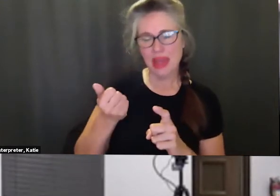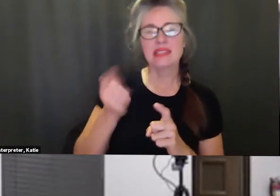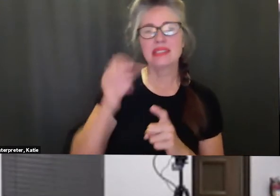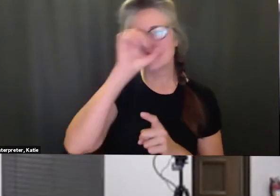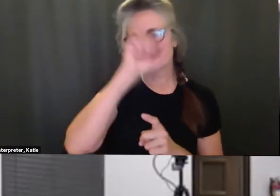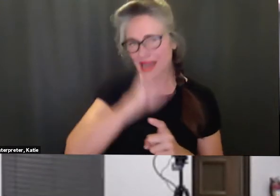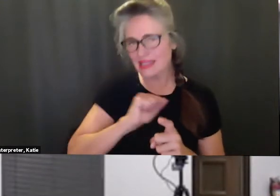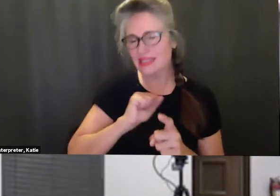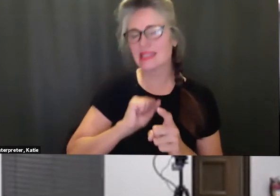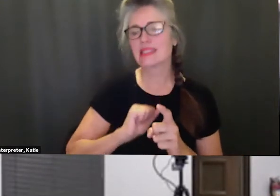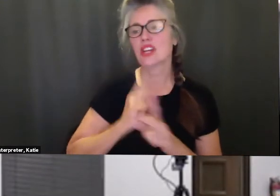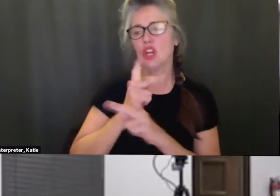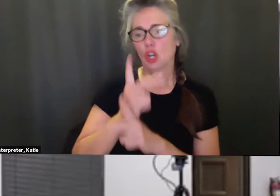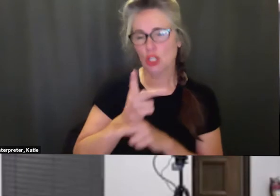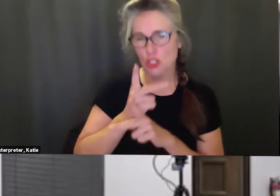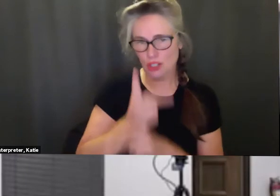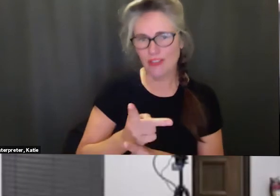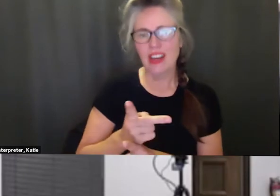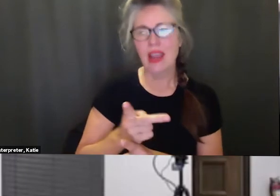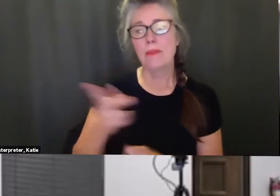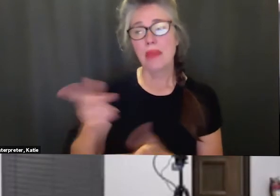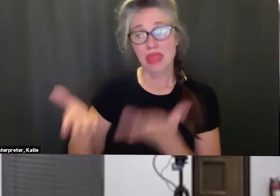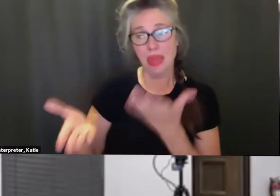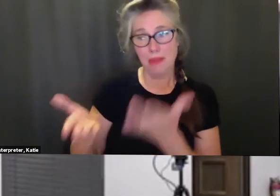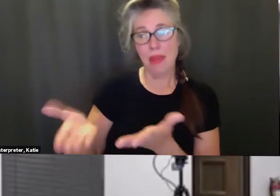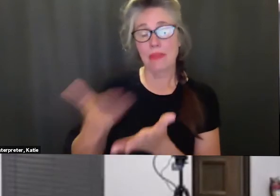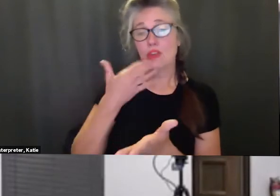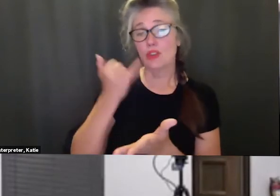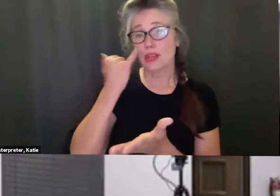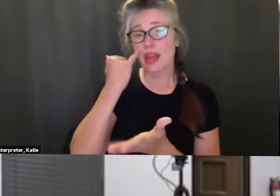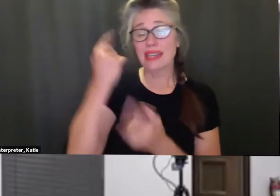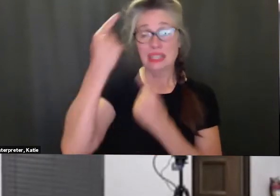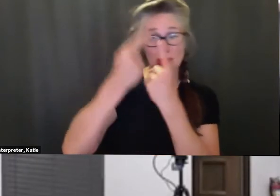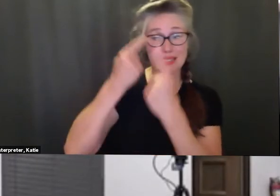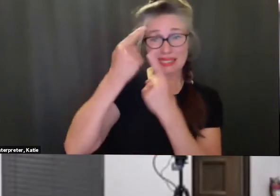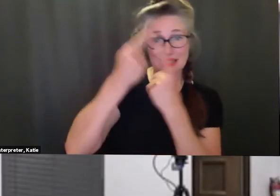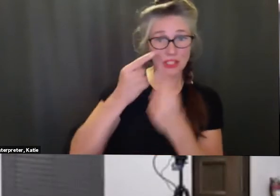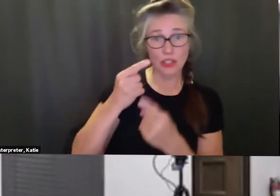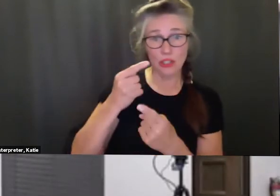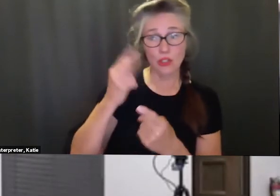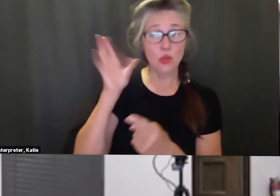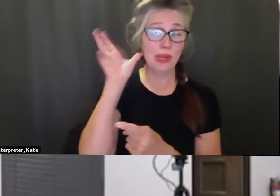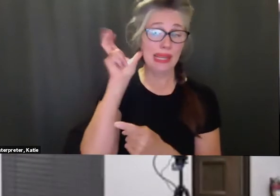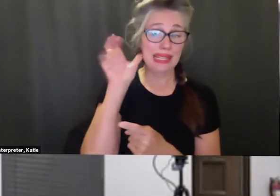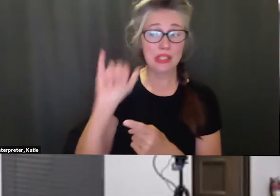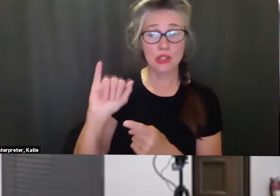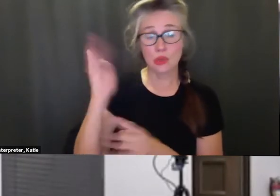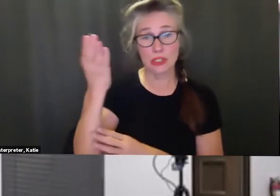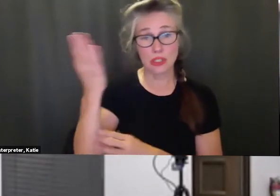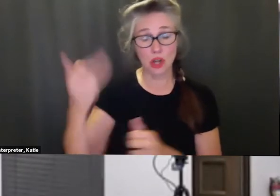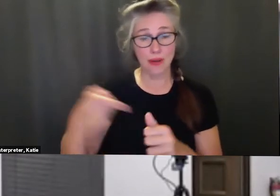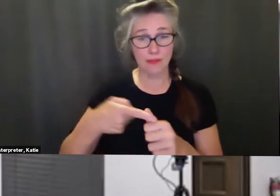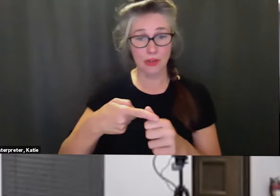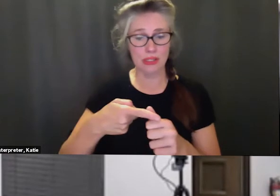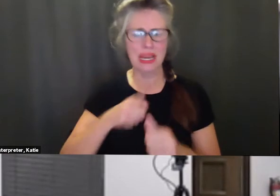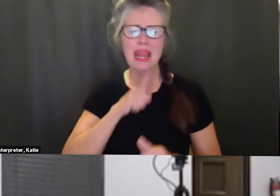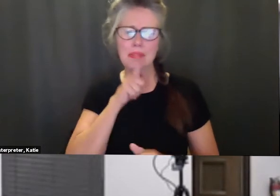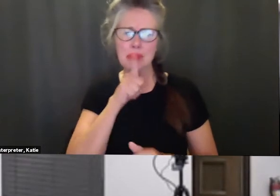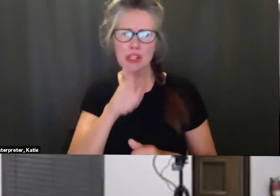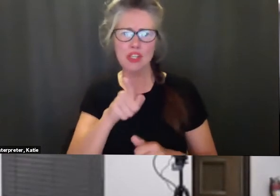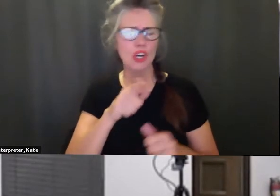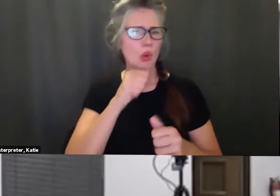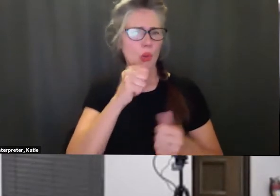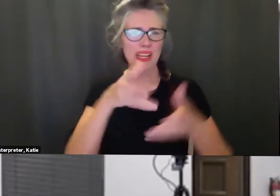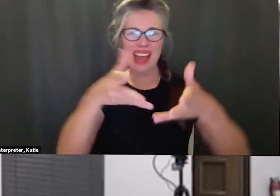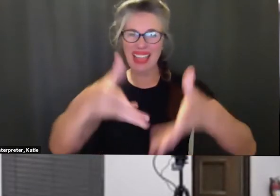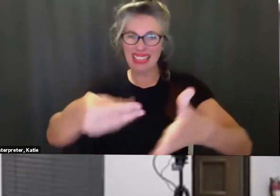you have an idea because it impacts us directly. So that might be something we want to consider. Also, making sure that we're not leaving any money on the